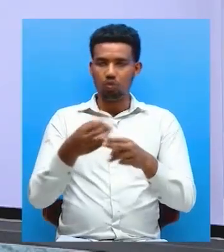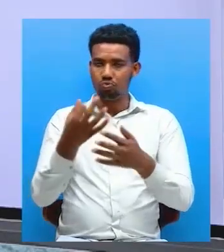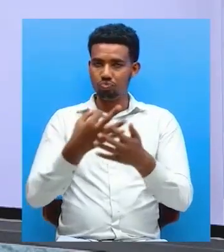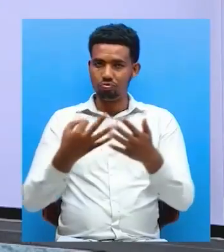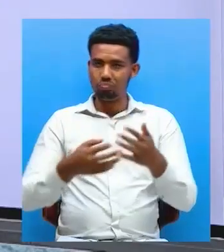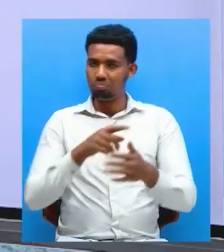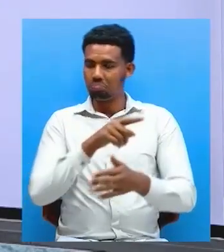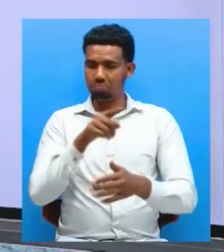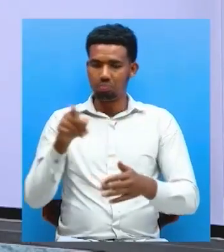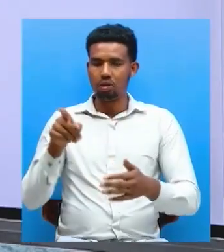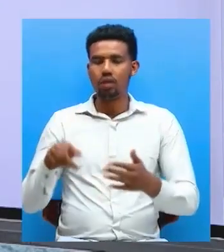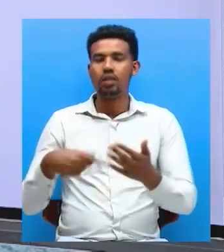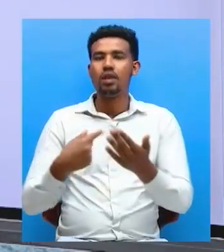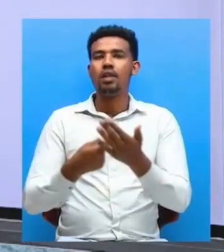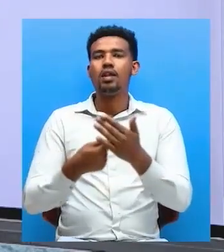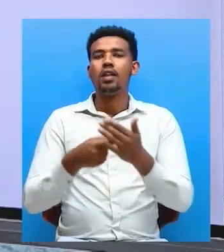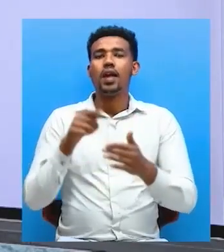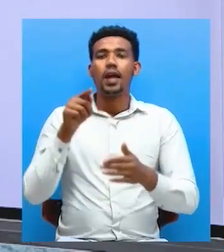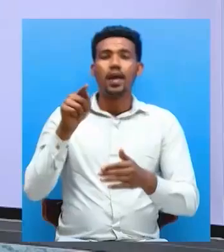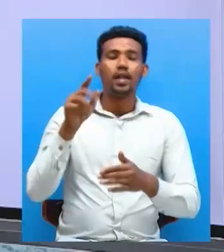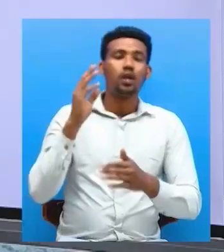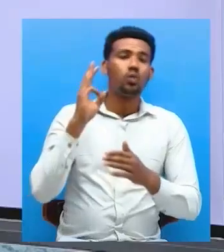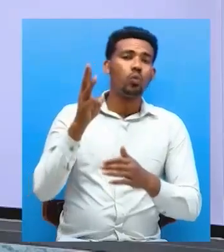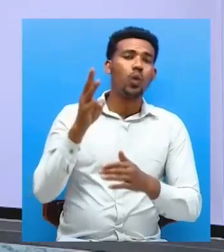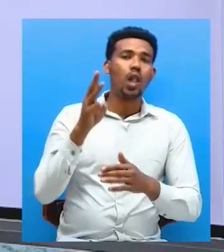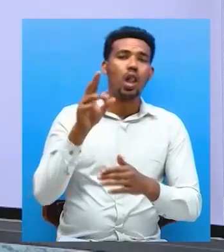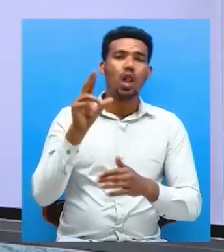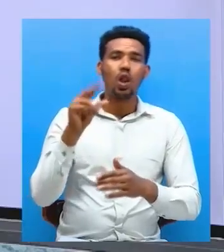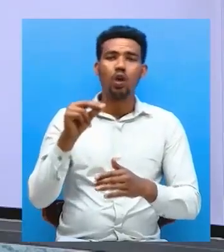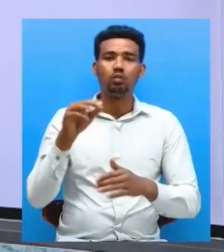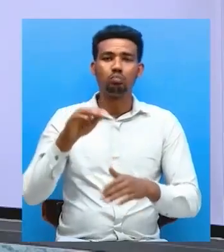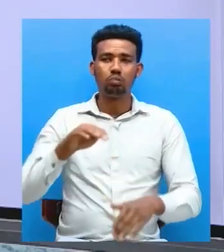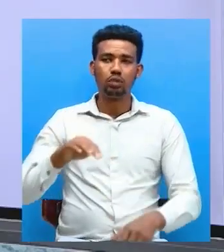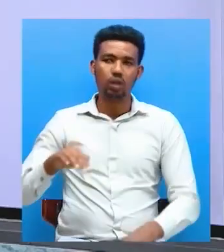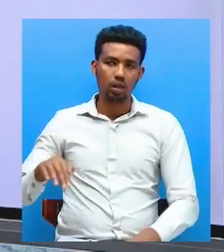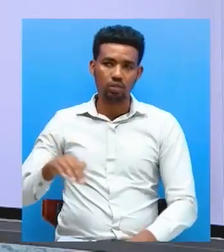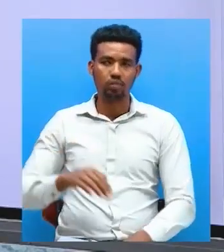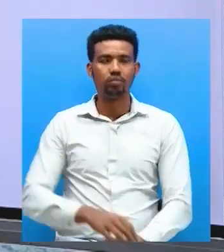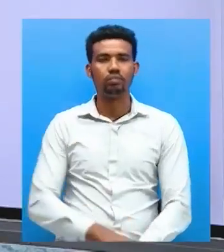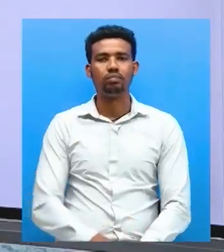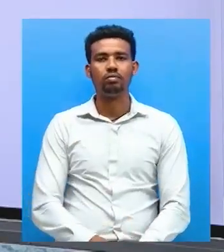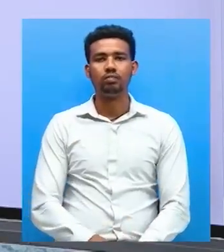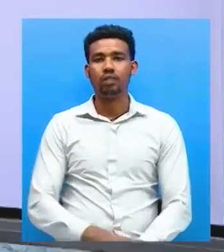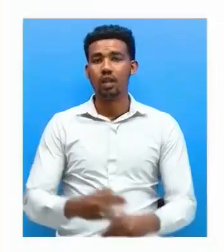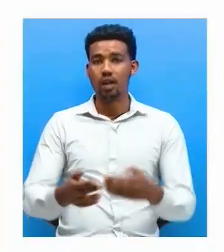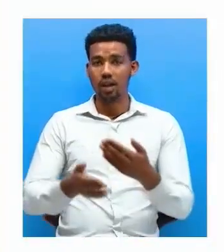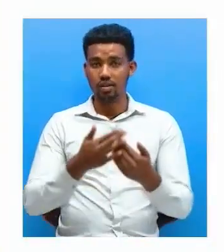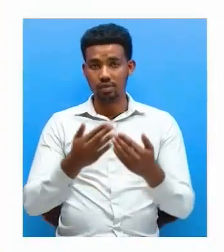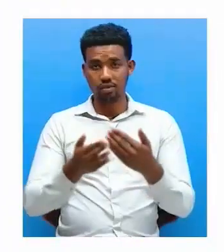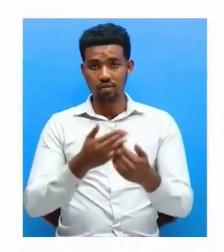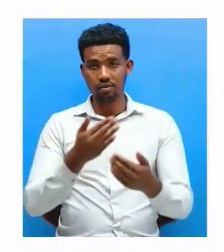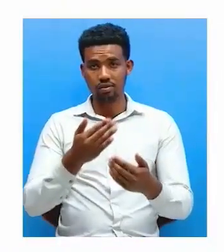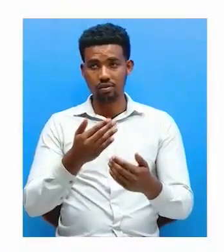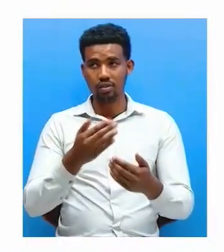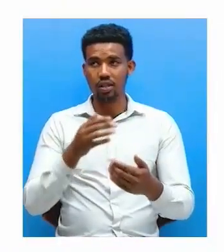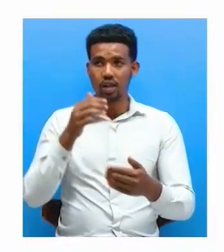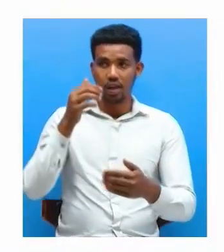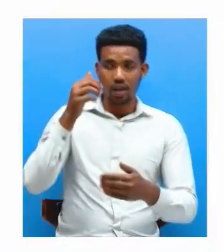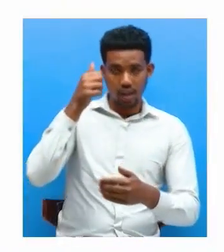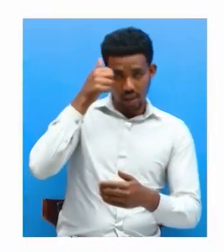they are. Here is he will not be late. He will not be late. Easily,